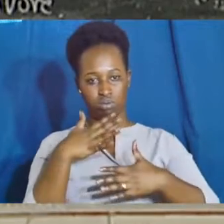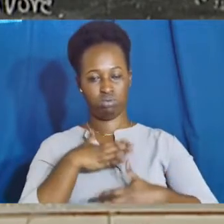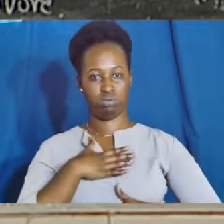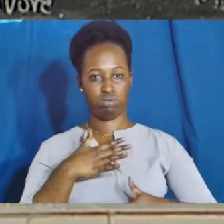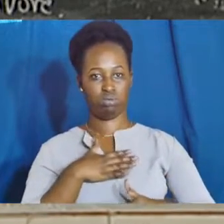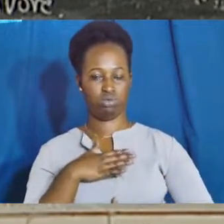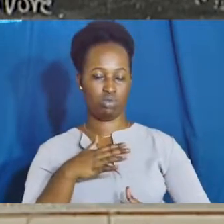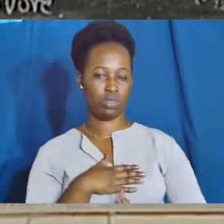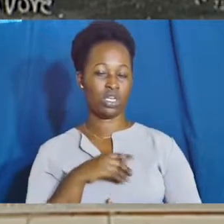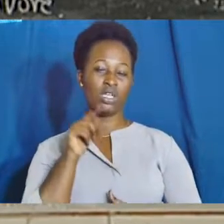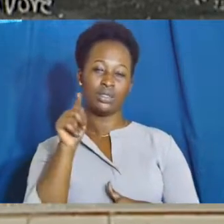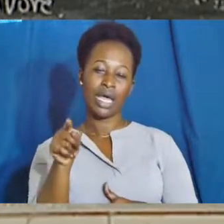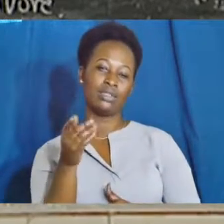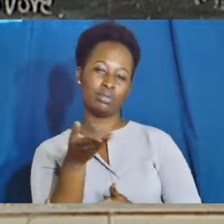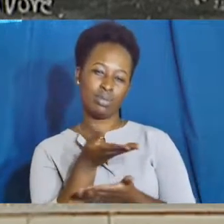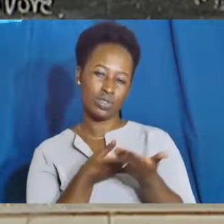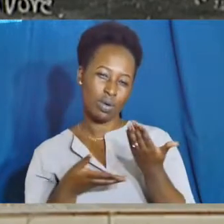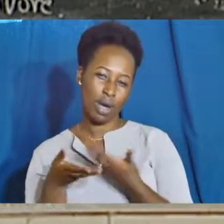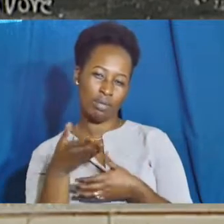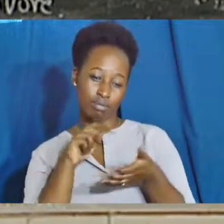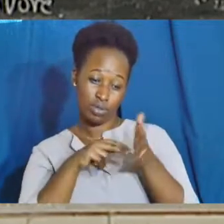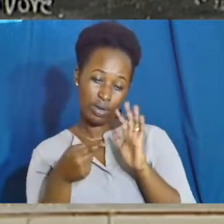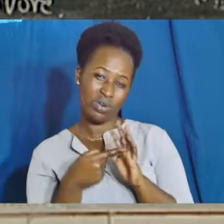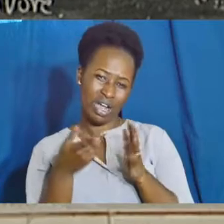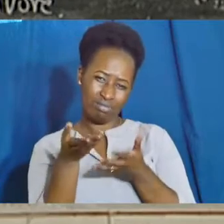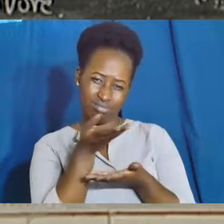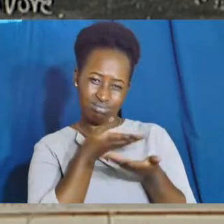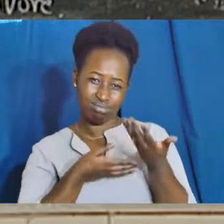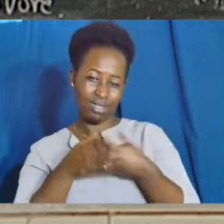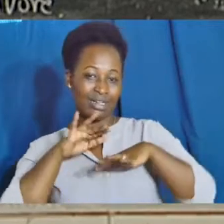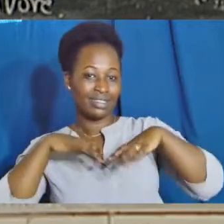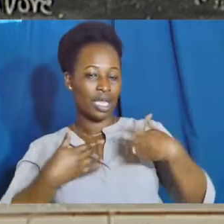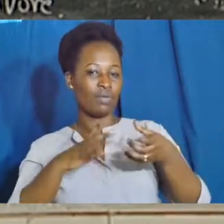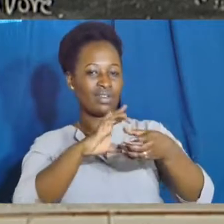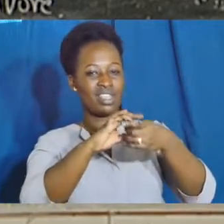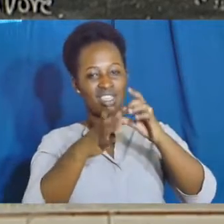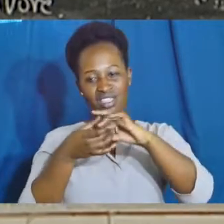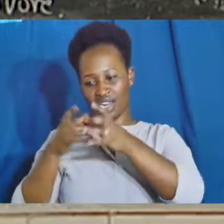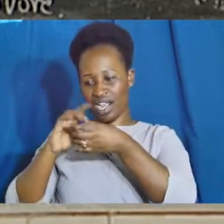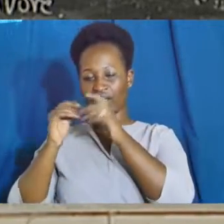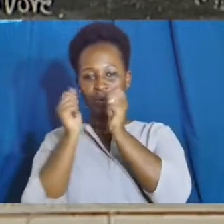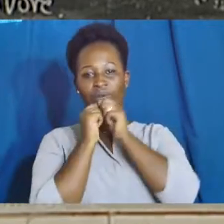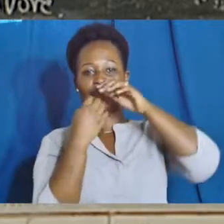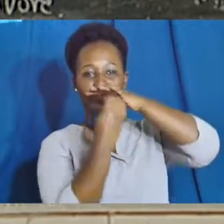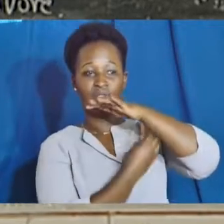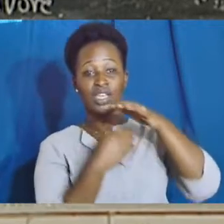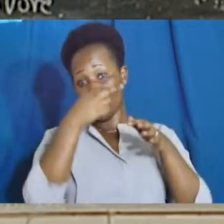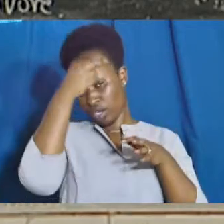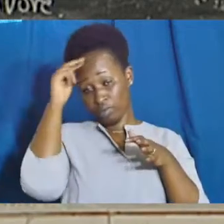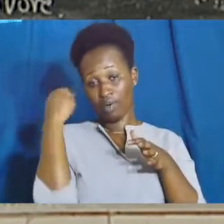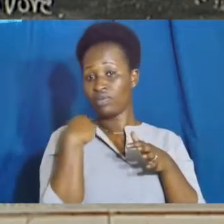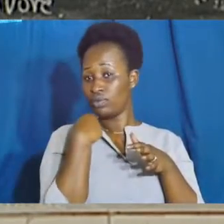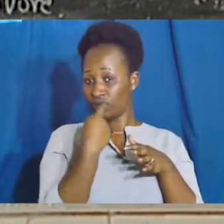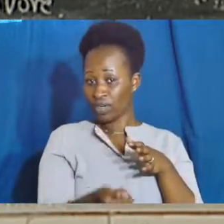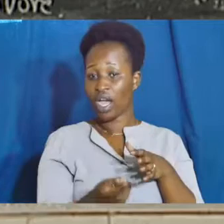means they interact with the environment. So in that process, we say organisms interacting with the